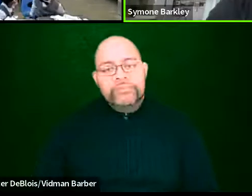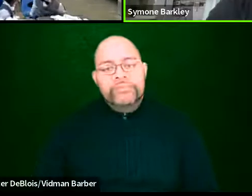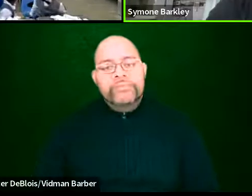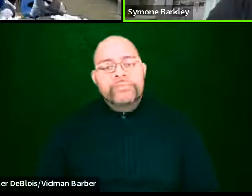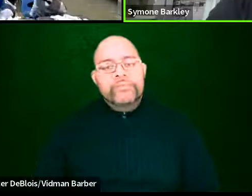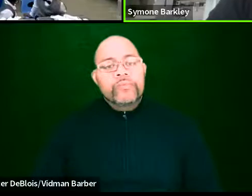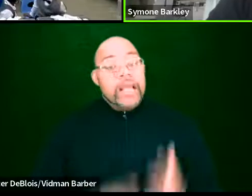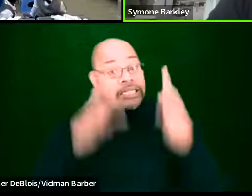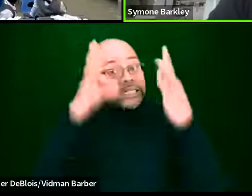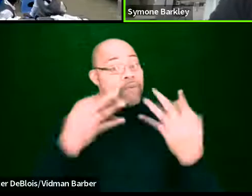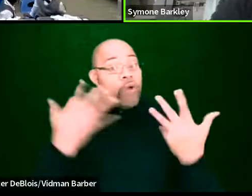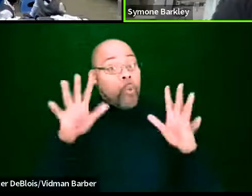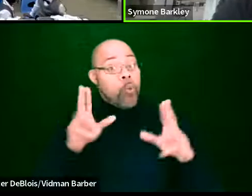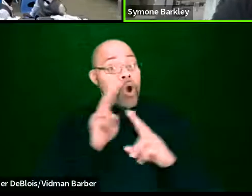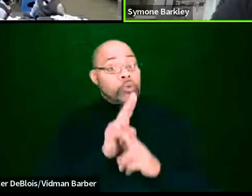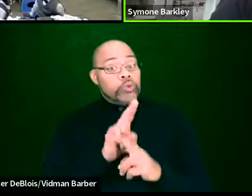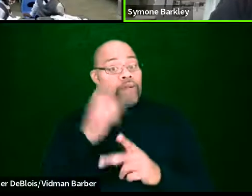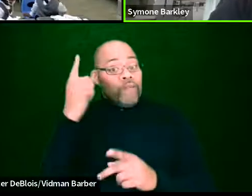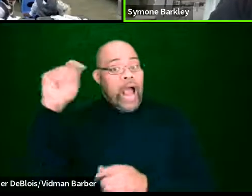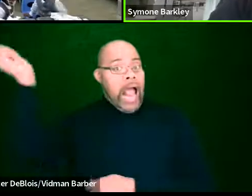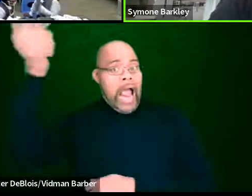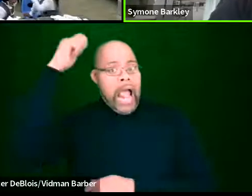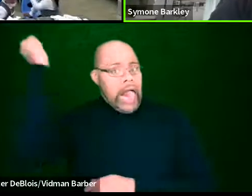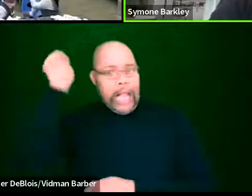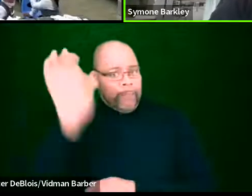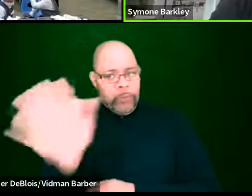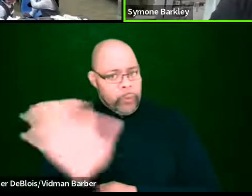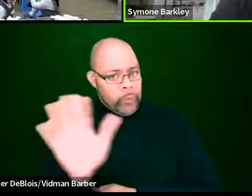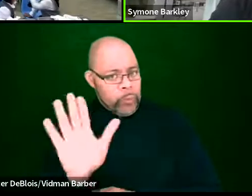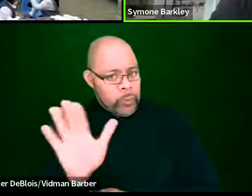We definitely don't want to use them for helicopters.